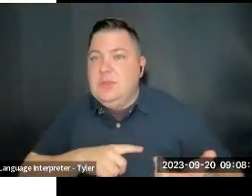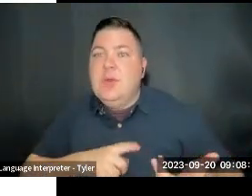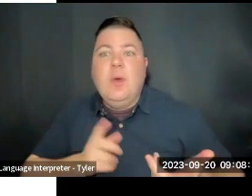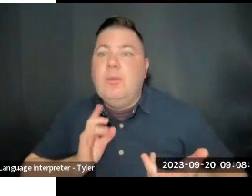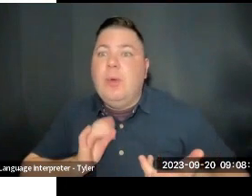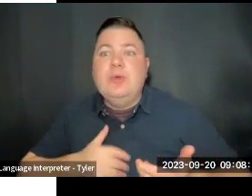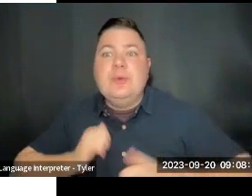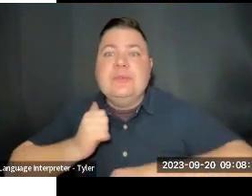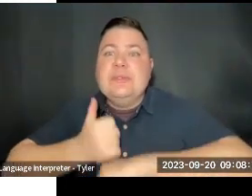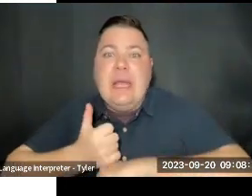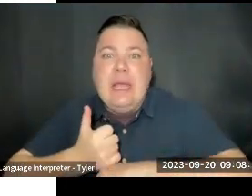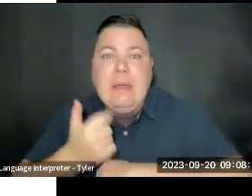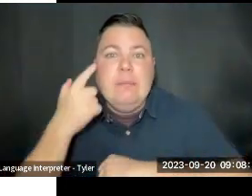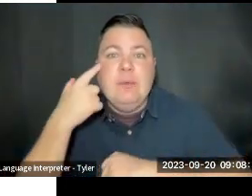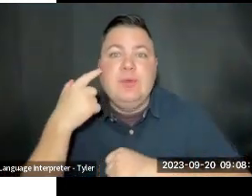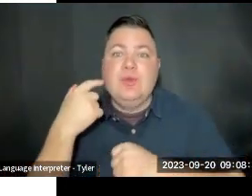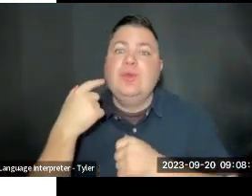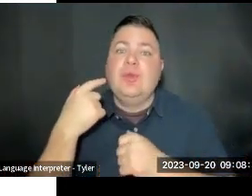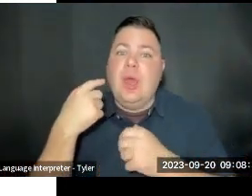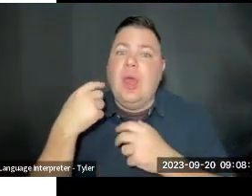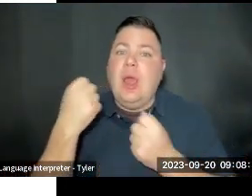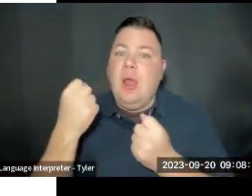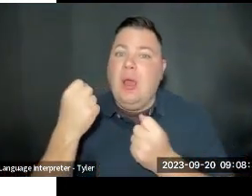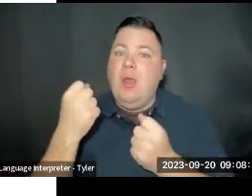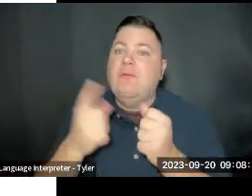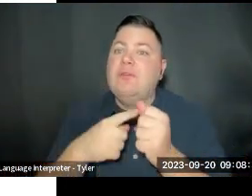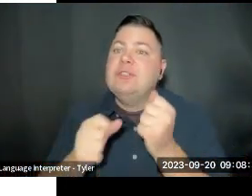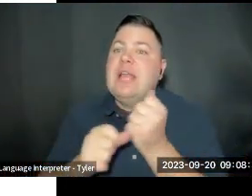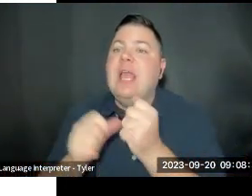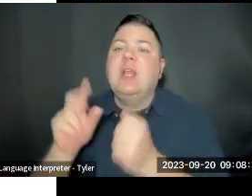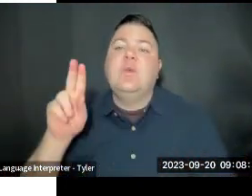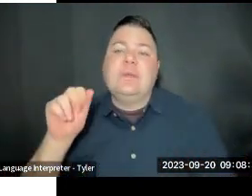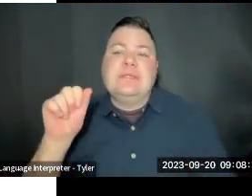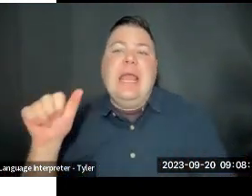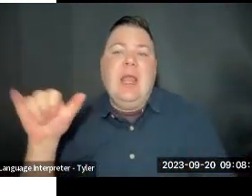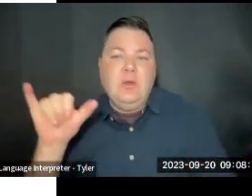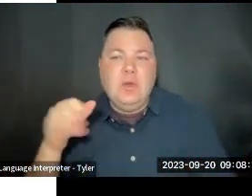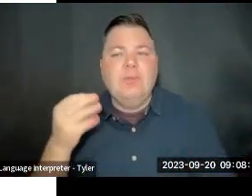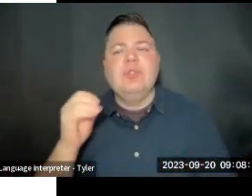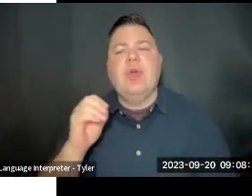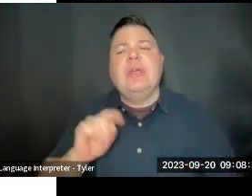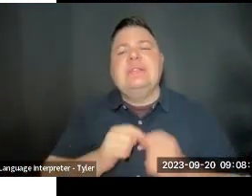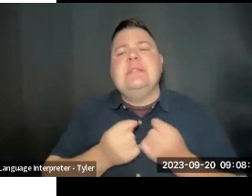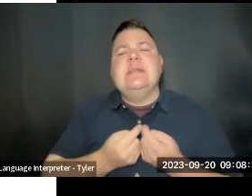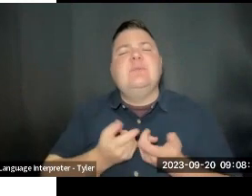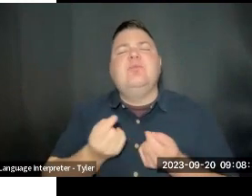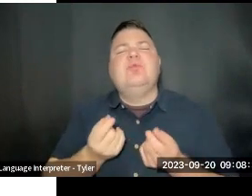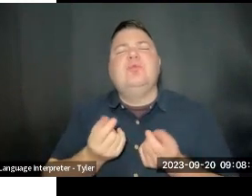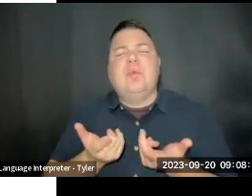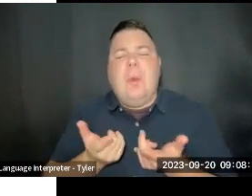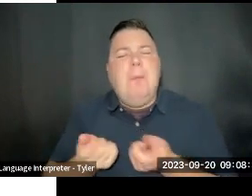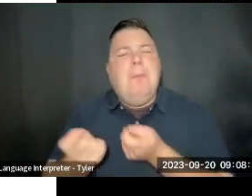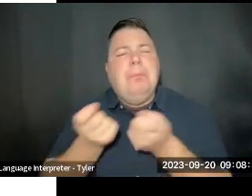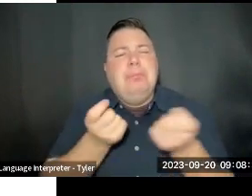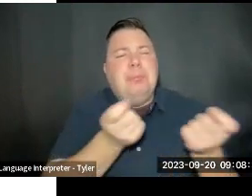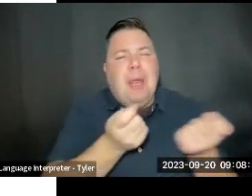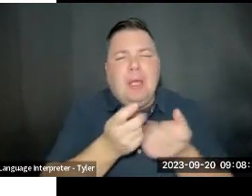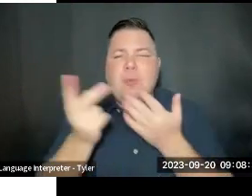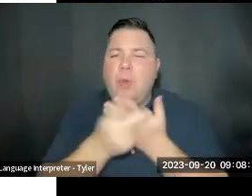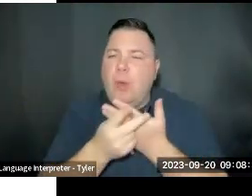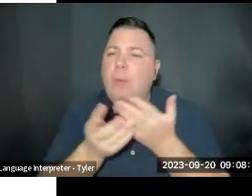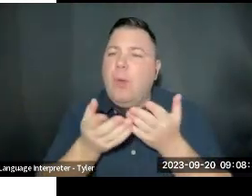Aid USA, our Missouri team helps to manage the program across the